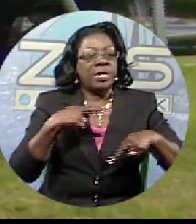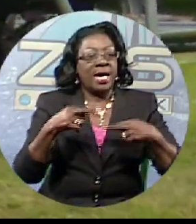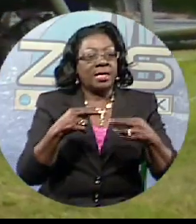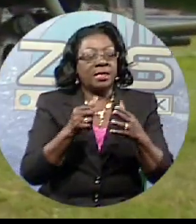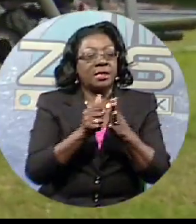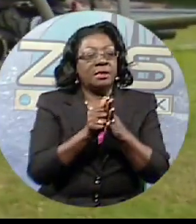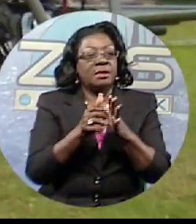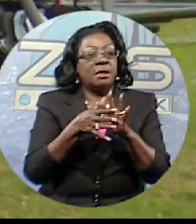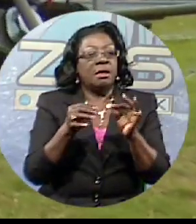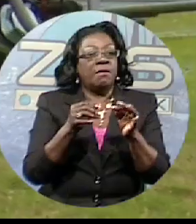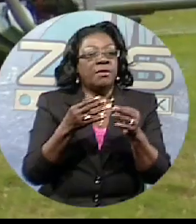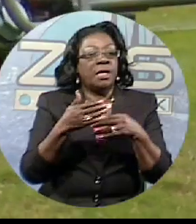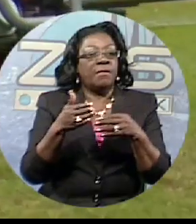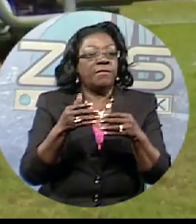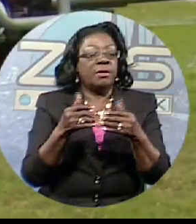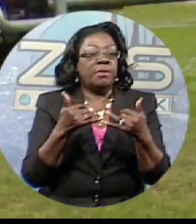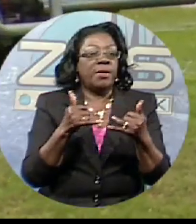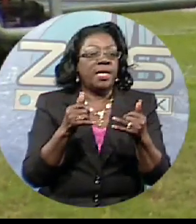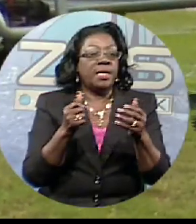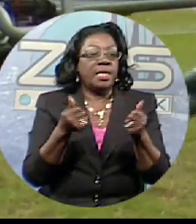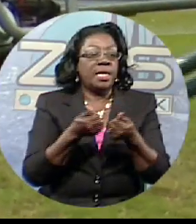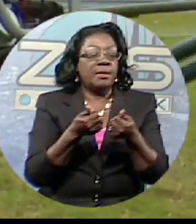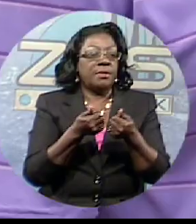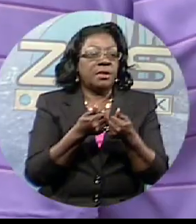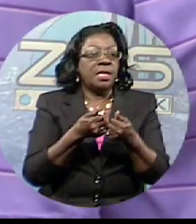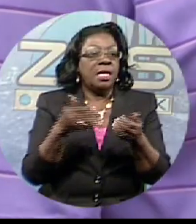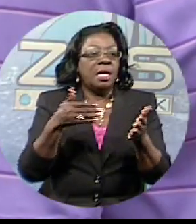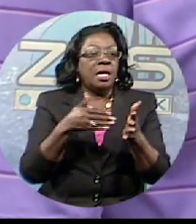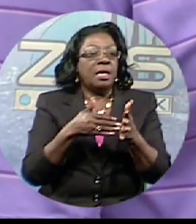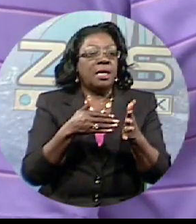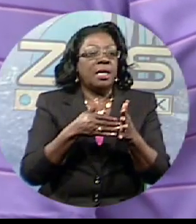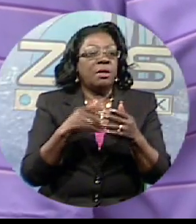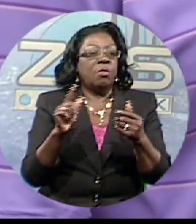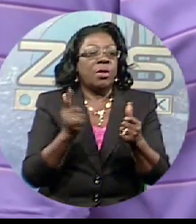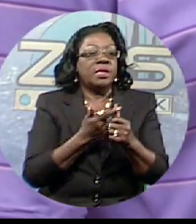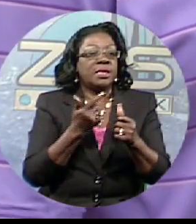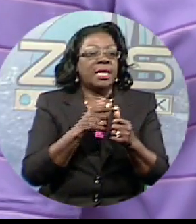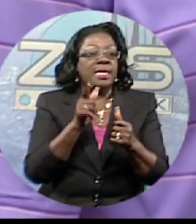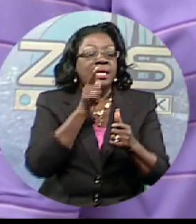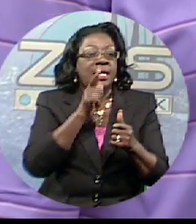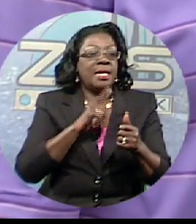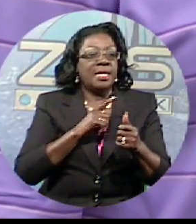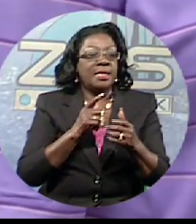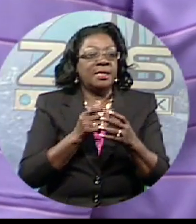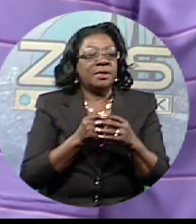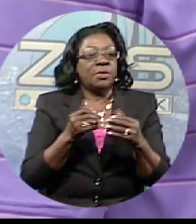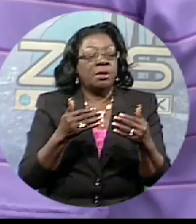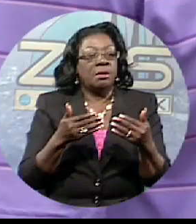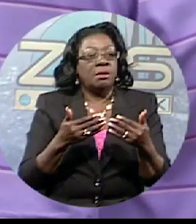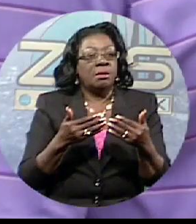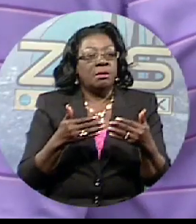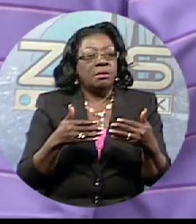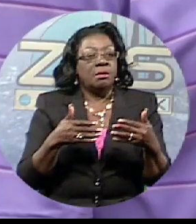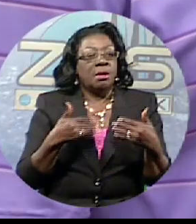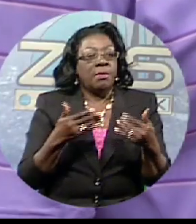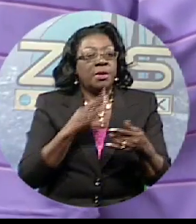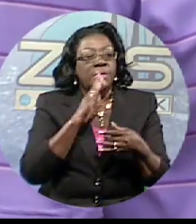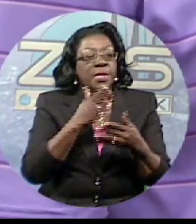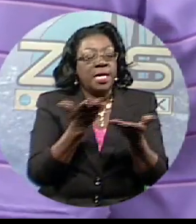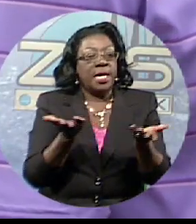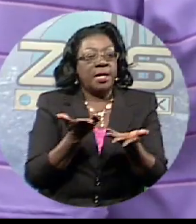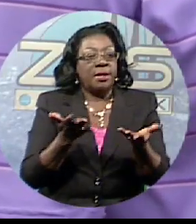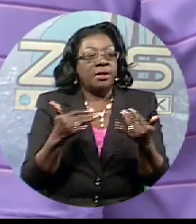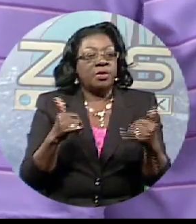the golfing world about this year's tournament? Once again, the girls are so excited about coming here, and